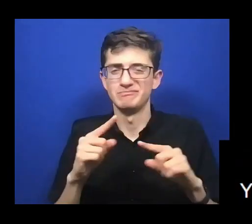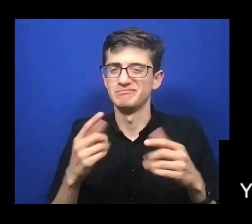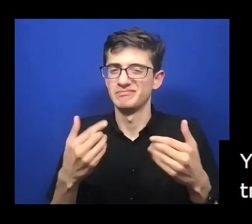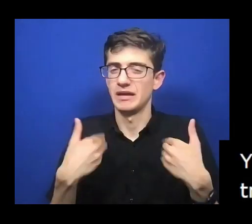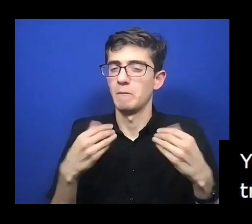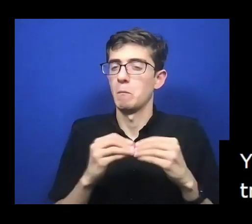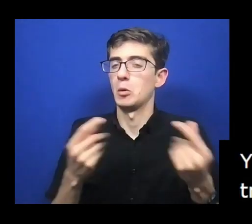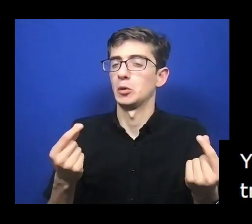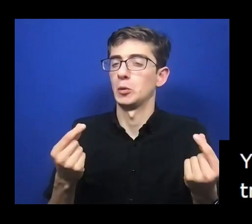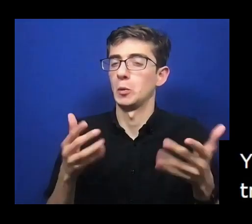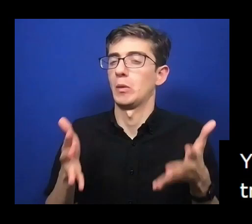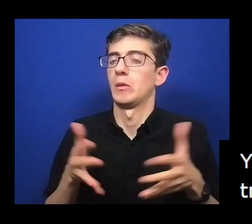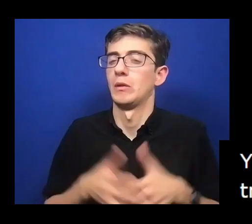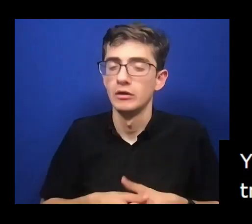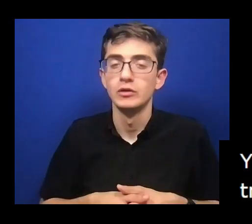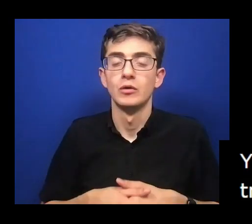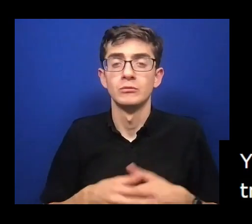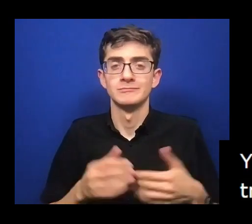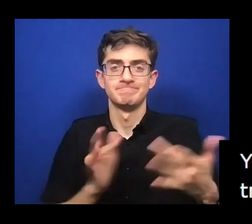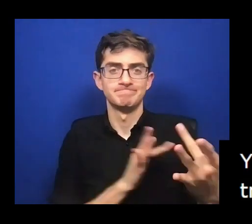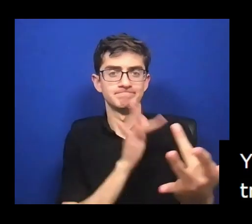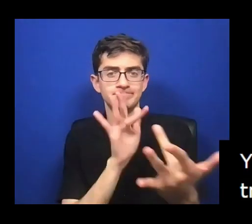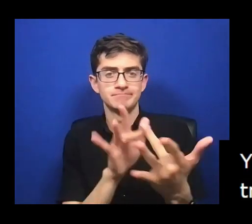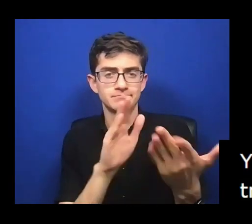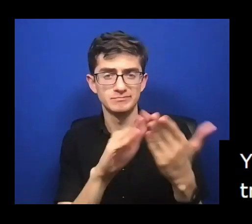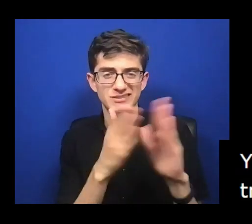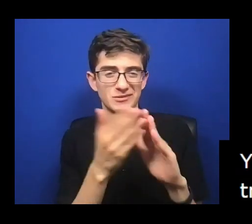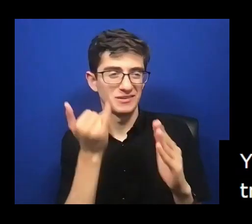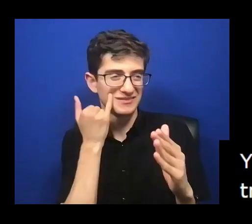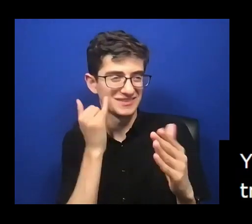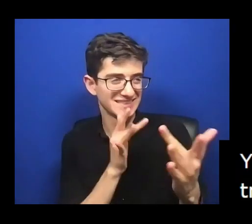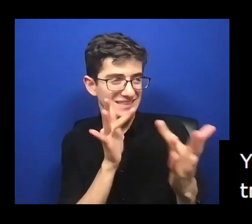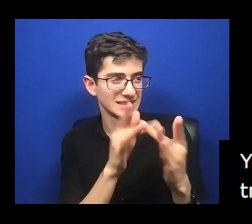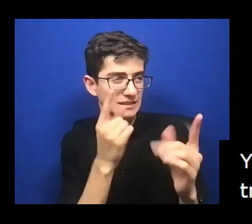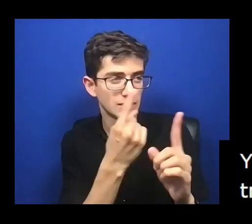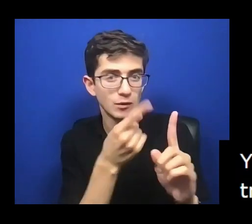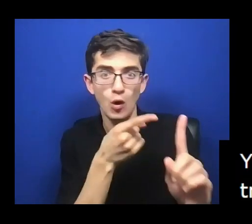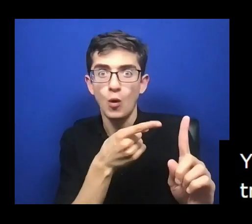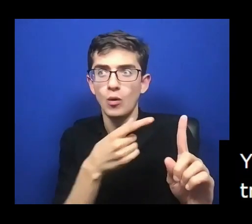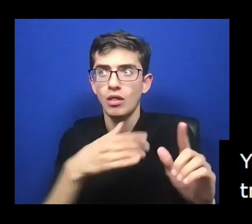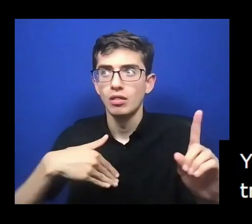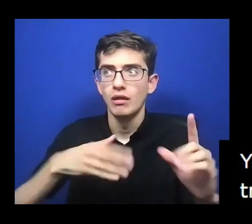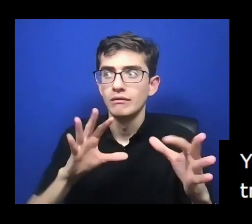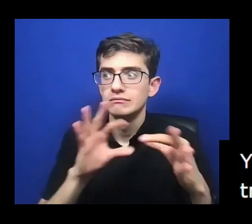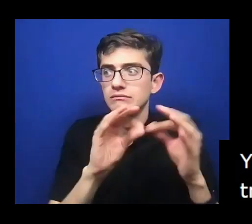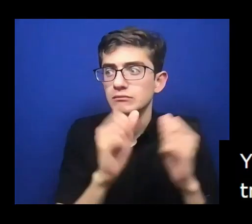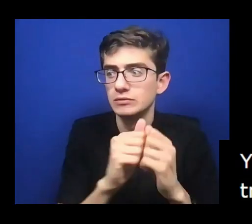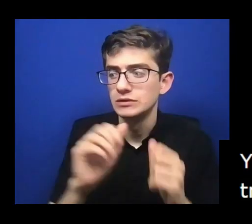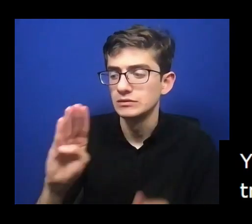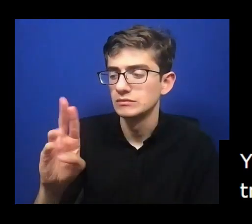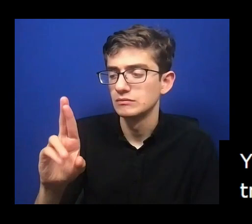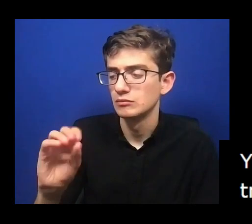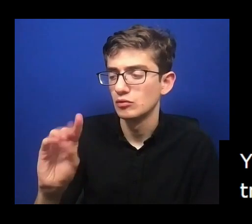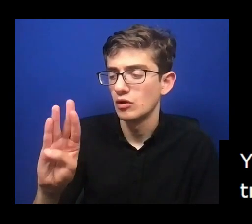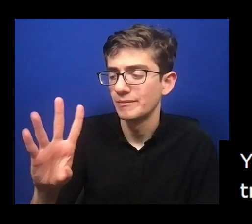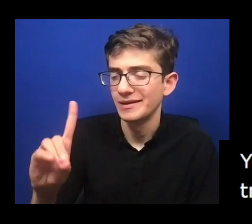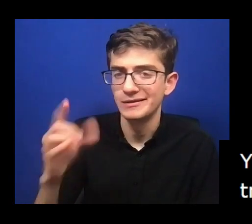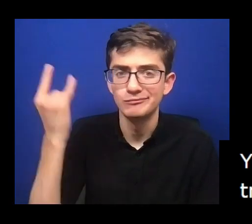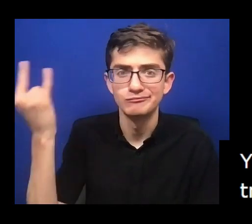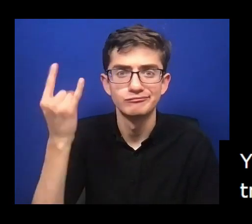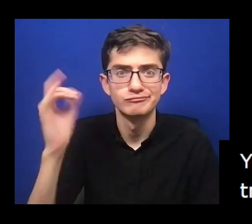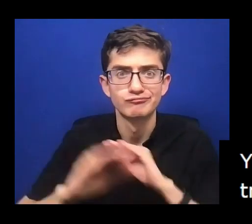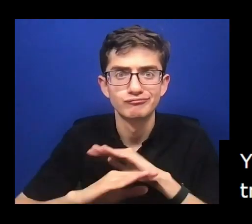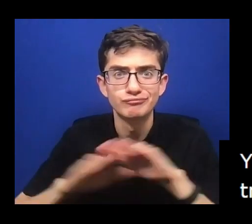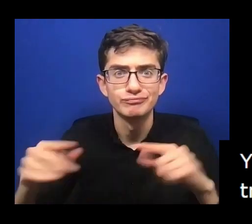out with communities, when we reach a person who's unconnected to broadband and has never been connected to broadband,